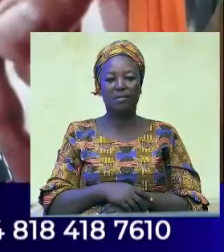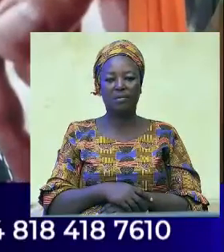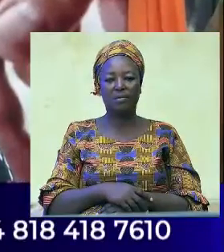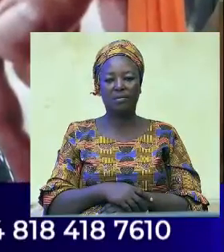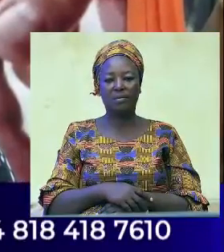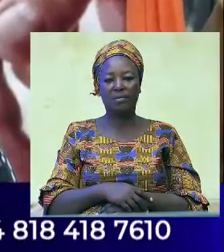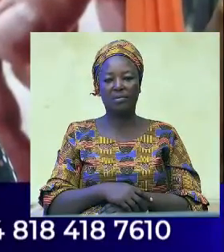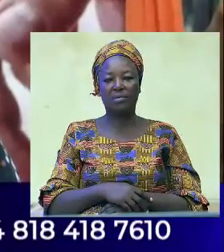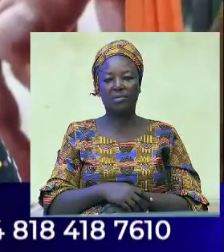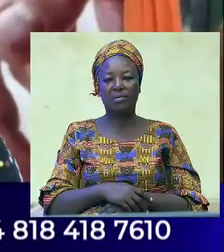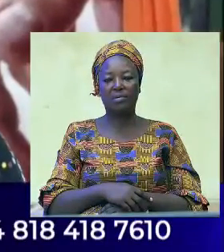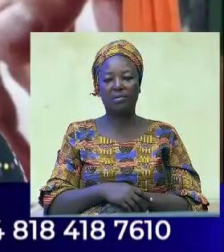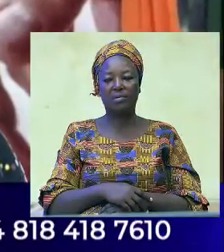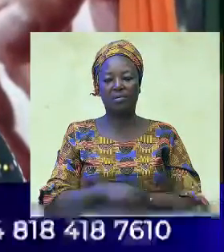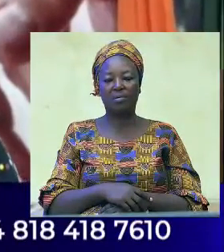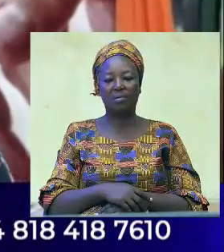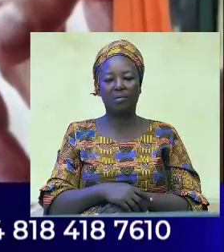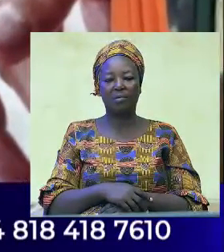Amen.